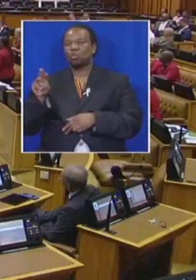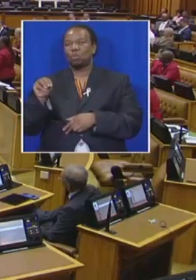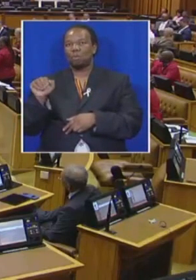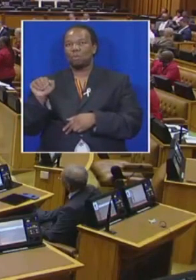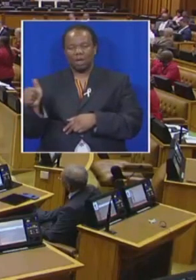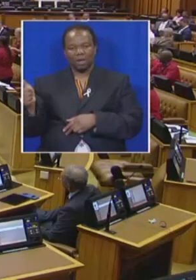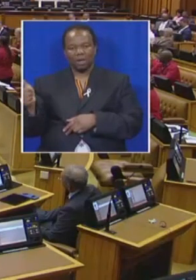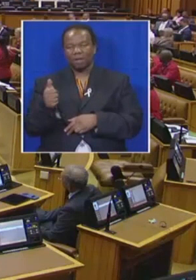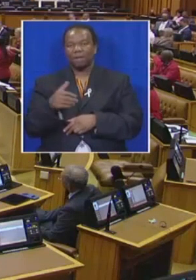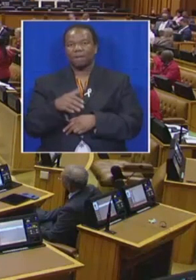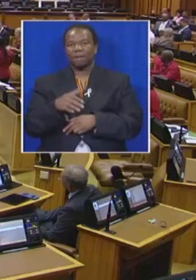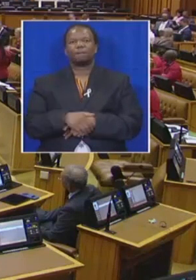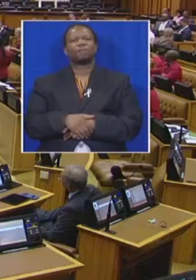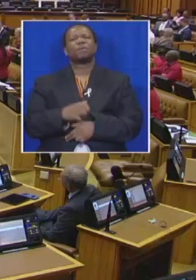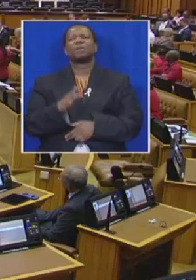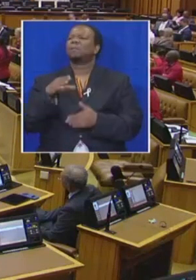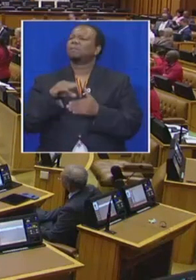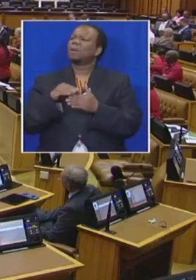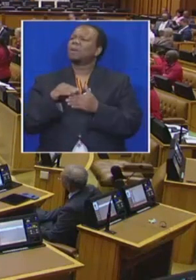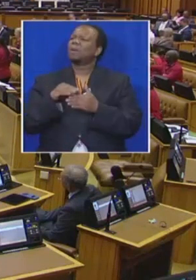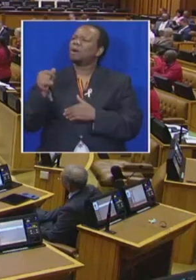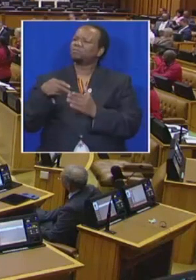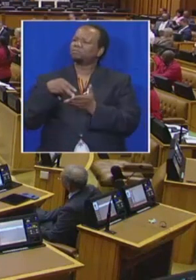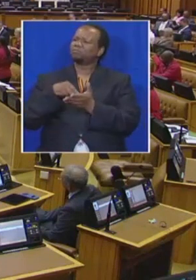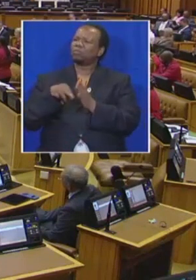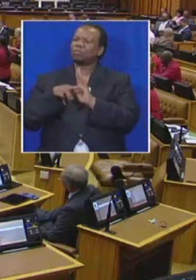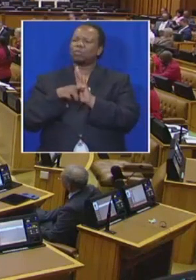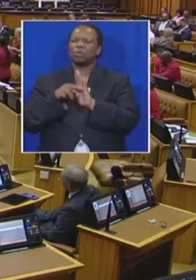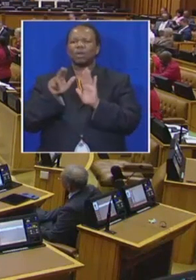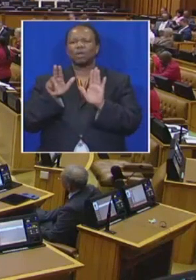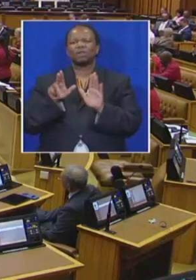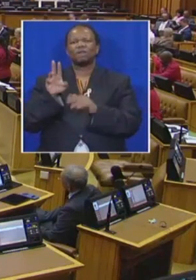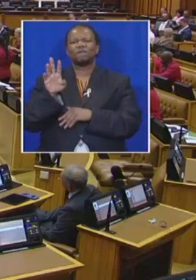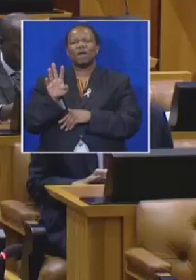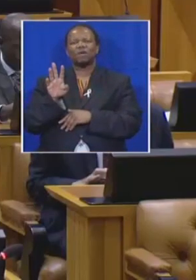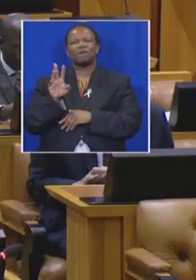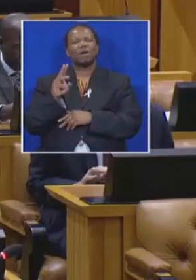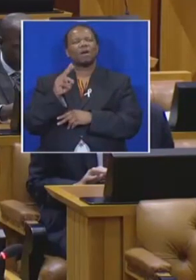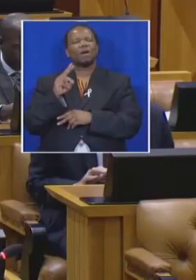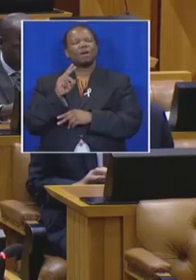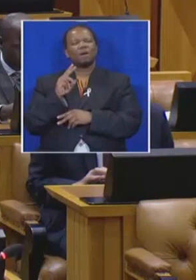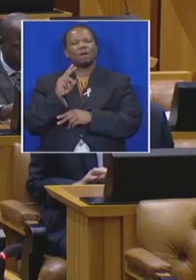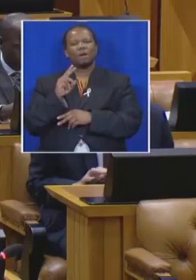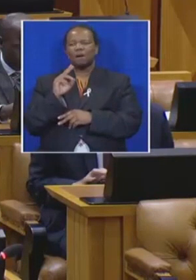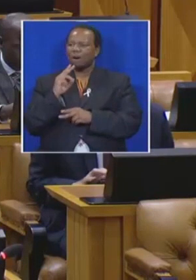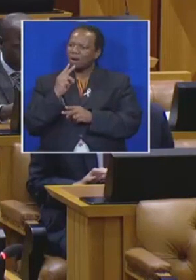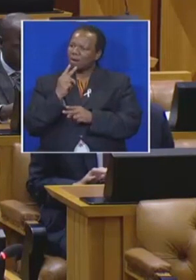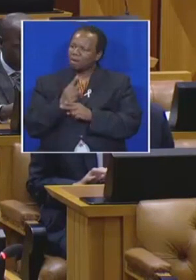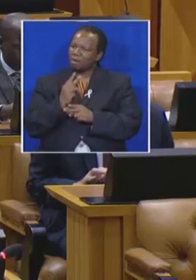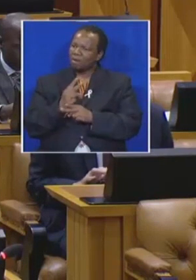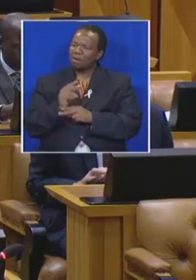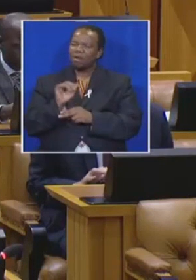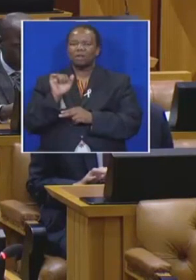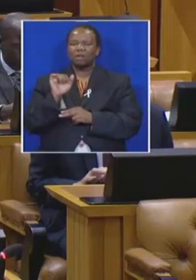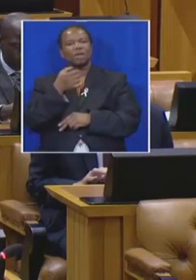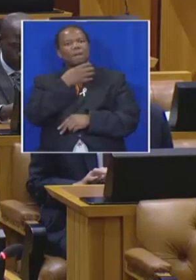Honorable member, please. I'm rising on Rule 85. Yes. The member is impugning the dignity of the minister by saying that